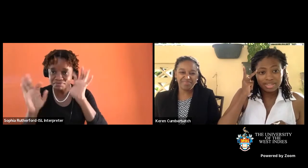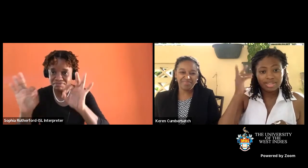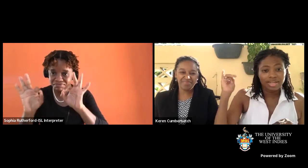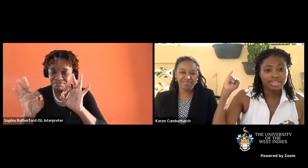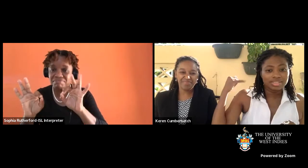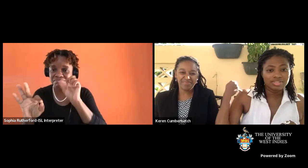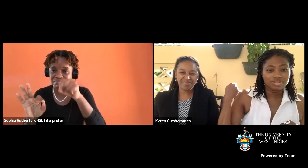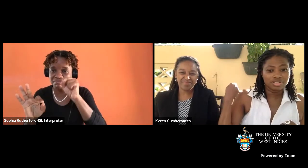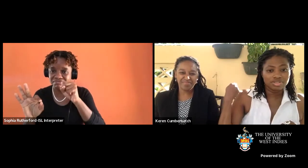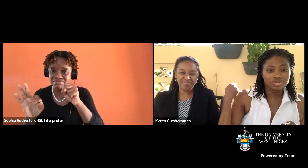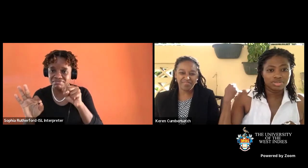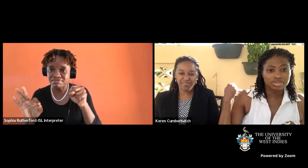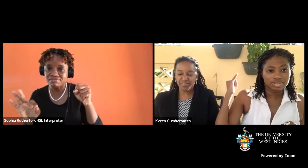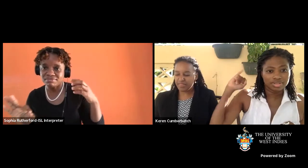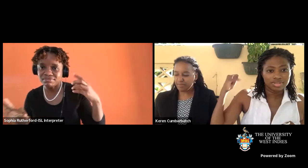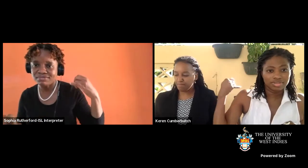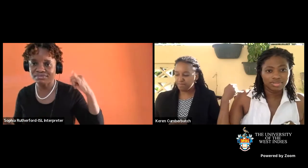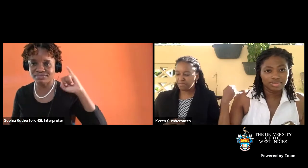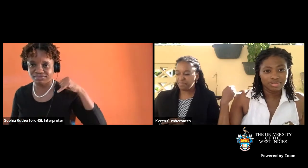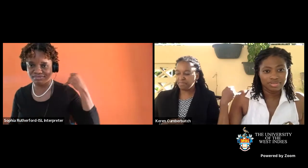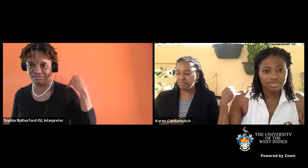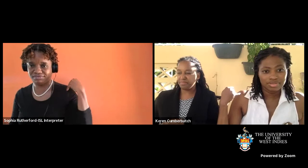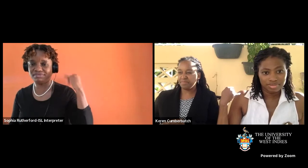That's me, and this is Dr. Jones.